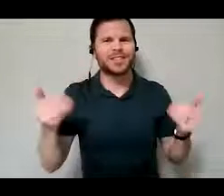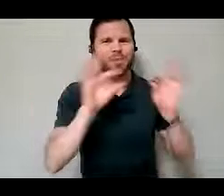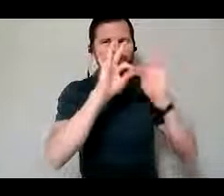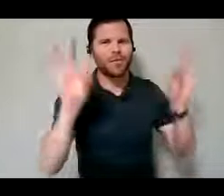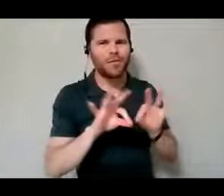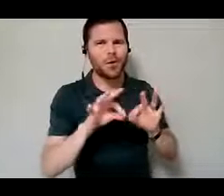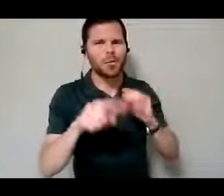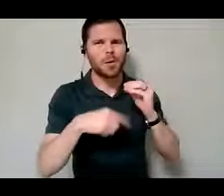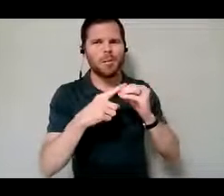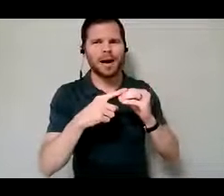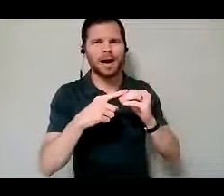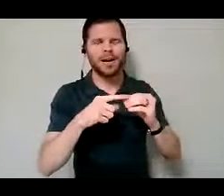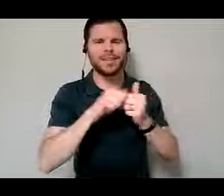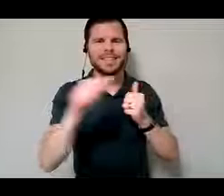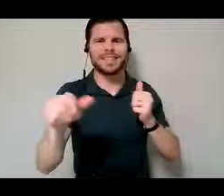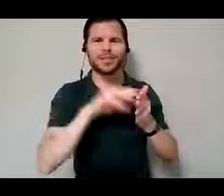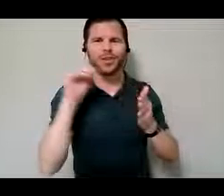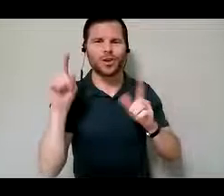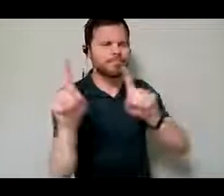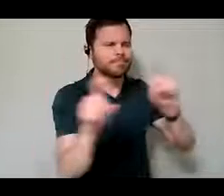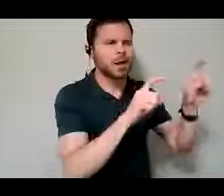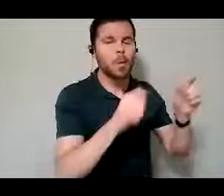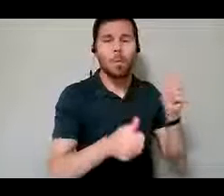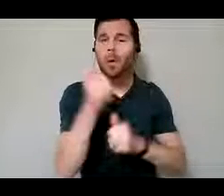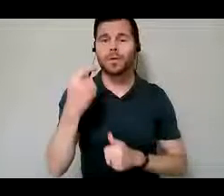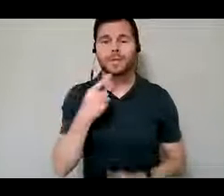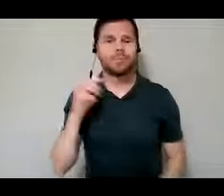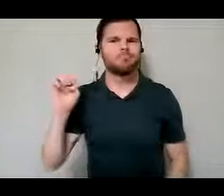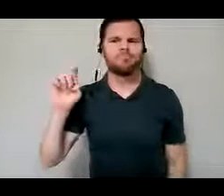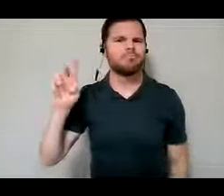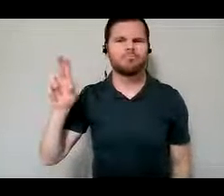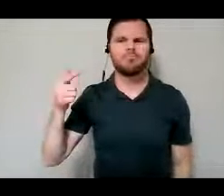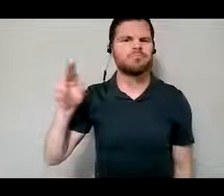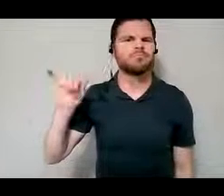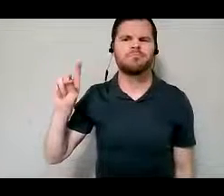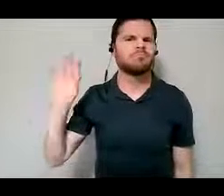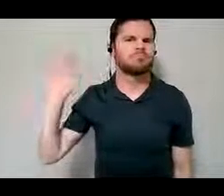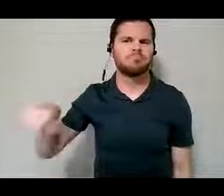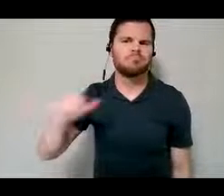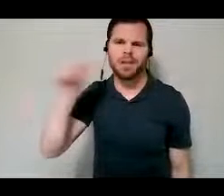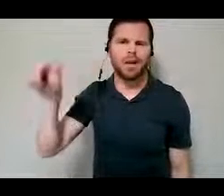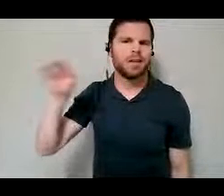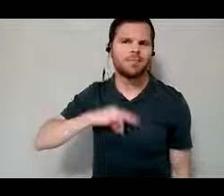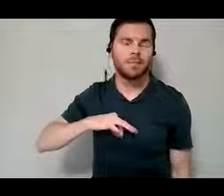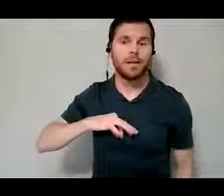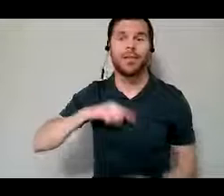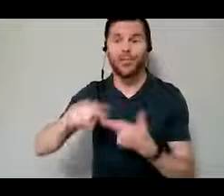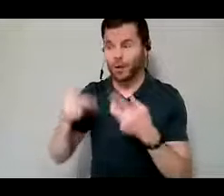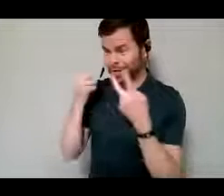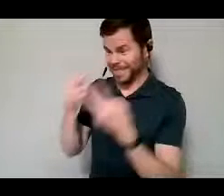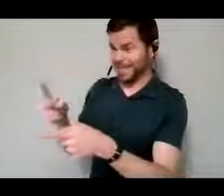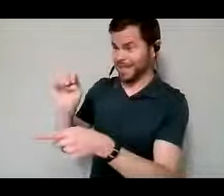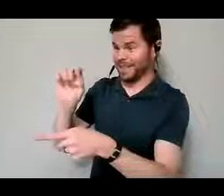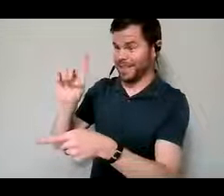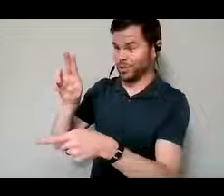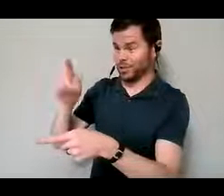learning, and most of them said that they didn't think that EduGuide was helpful. But then when we look at the EduGuide results and their actual